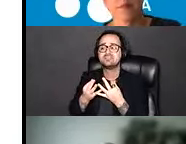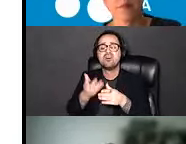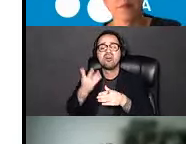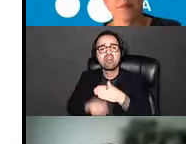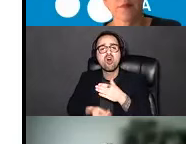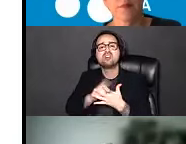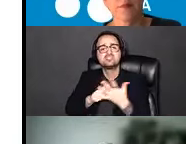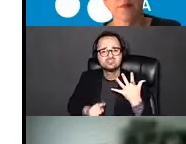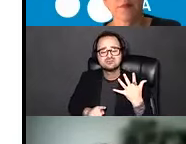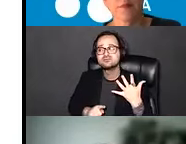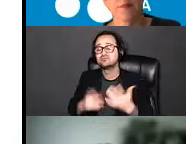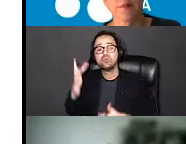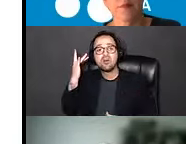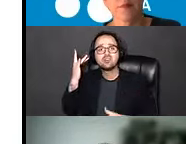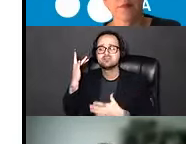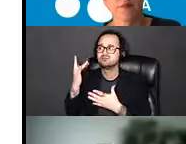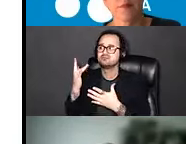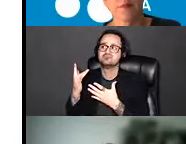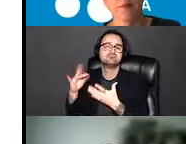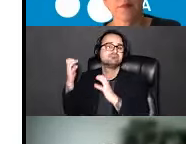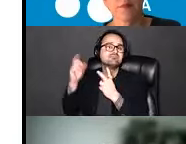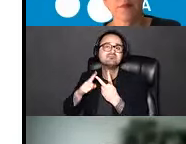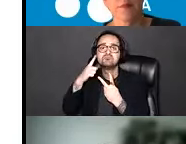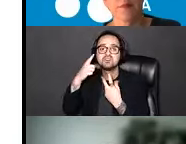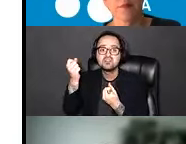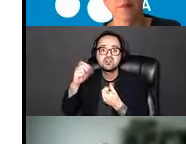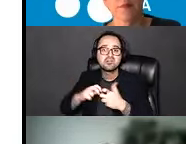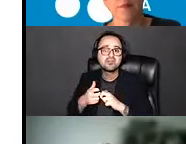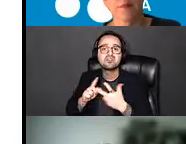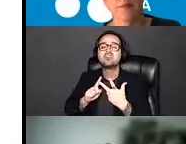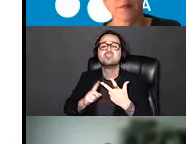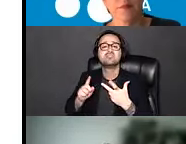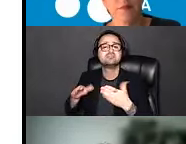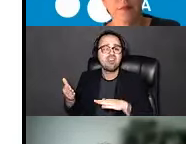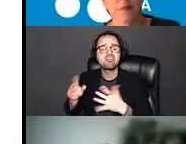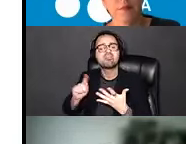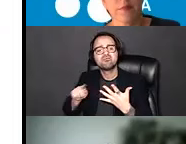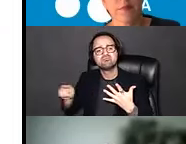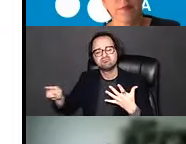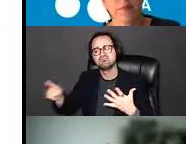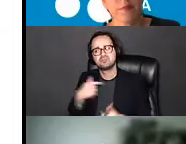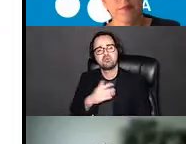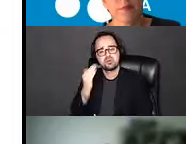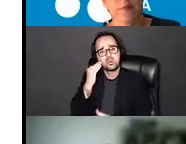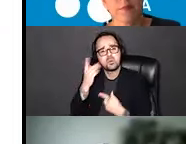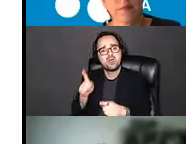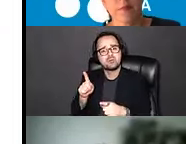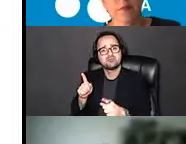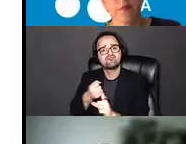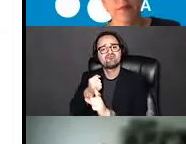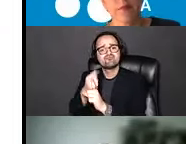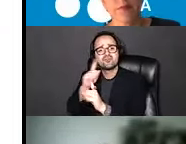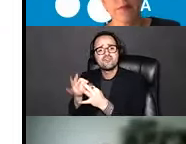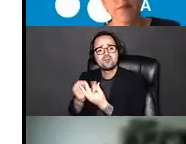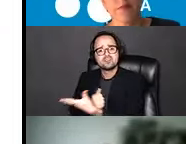blocks, whether it's because of a disaster or a mental illness or a death, and those kinds of things that we know happen to families that